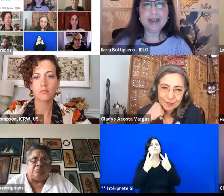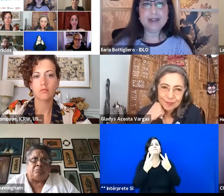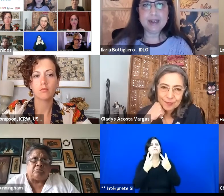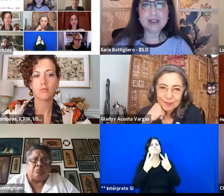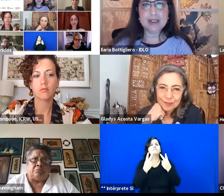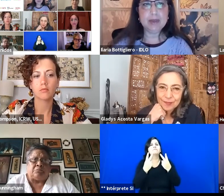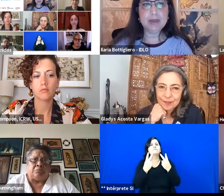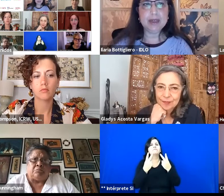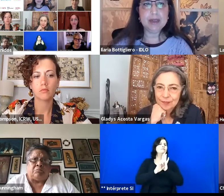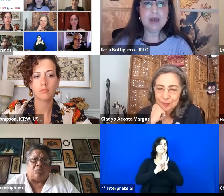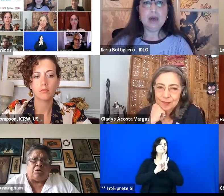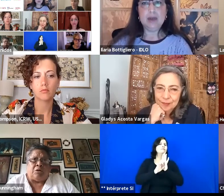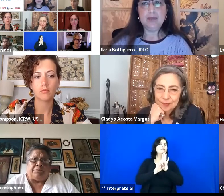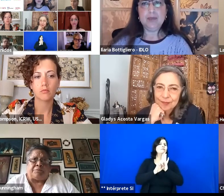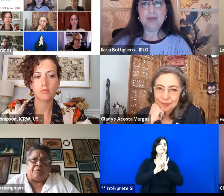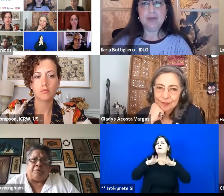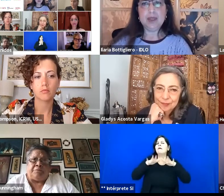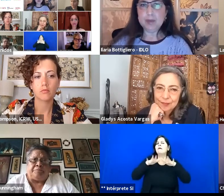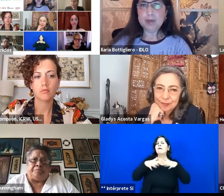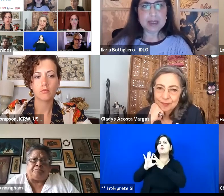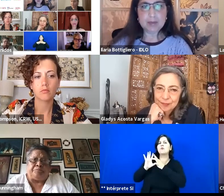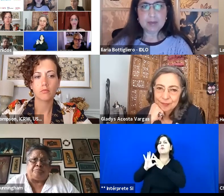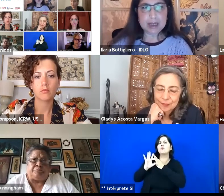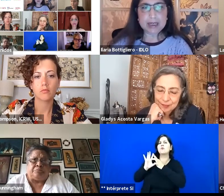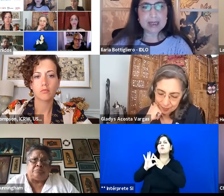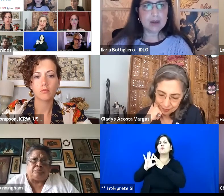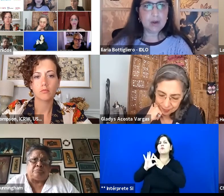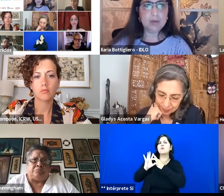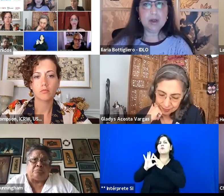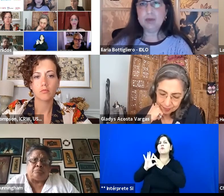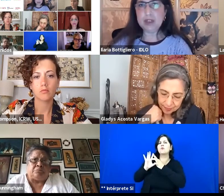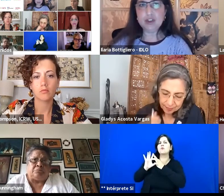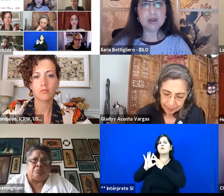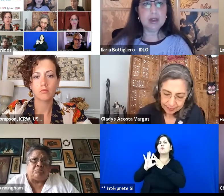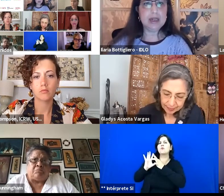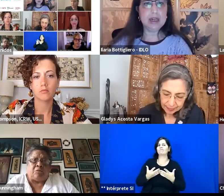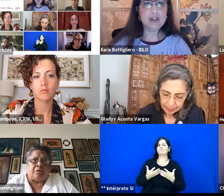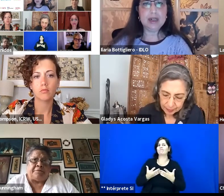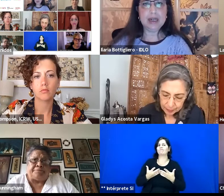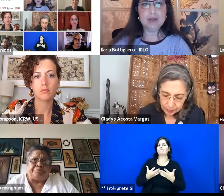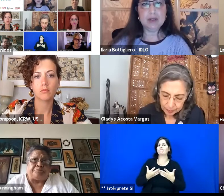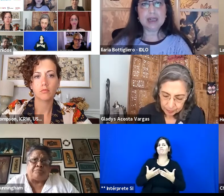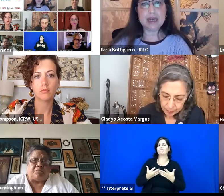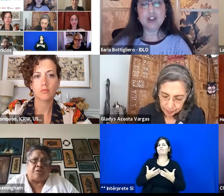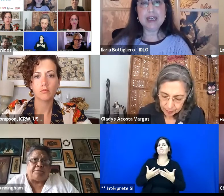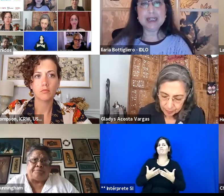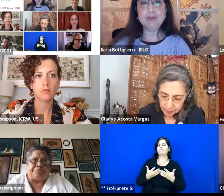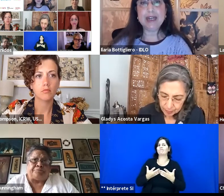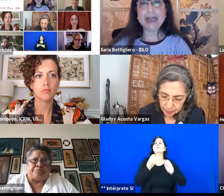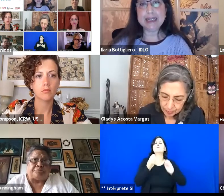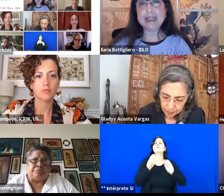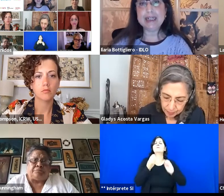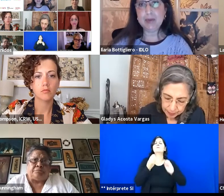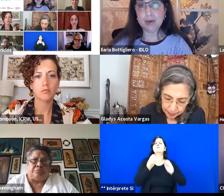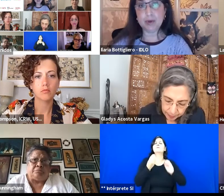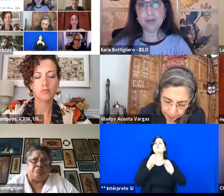to prevent violence against women. The work of human rights bodies at the global, regional, and national levels